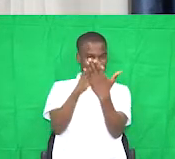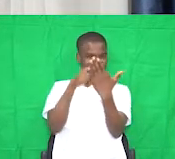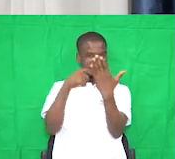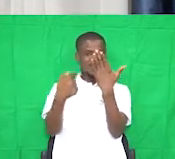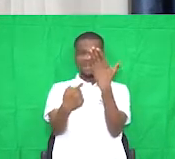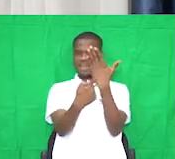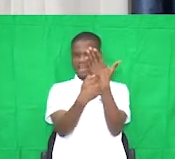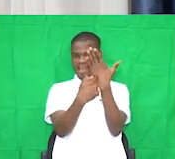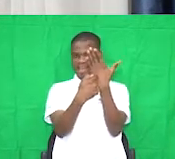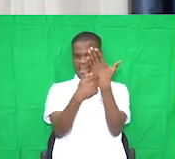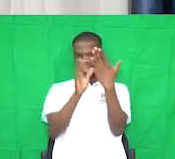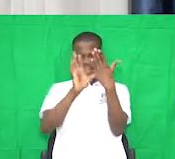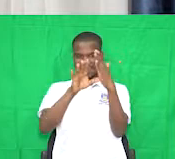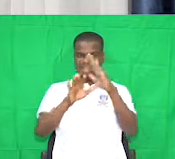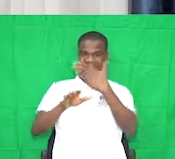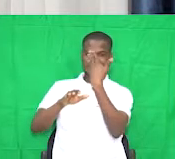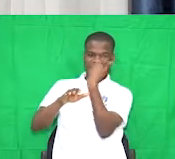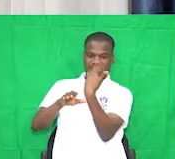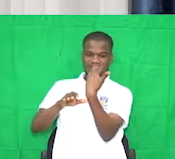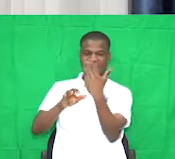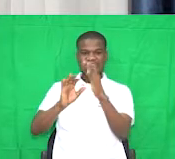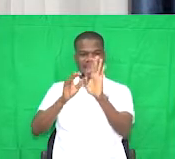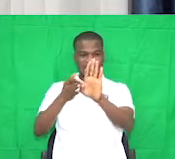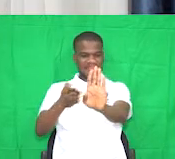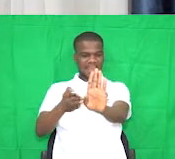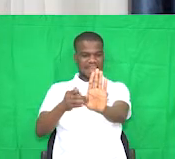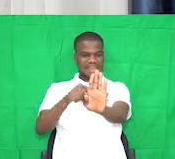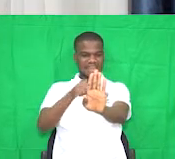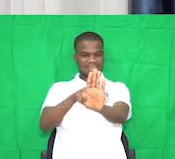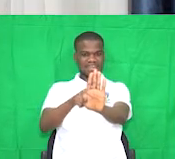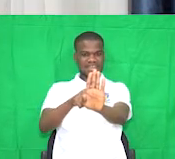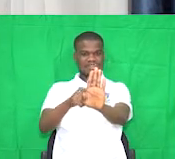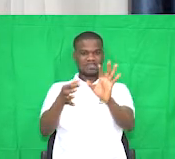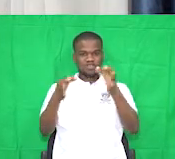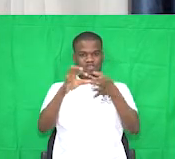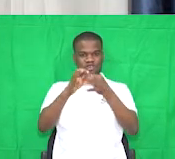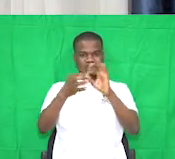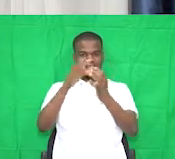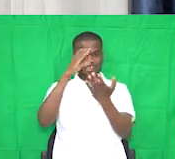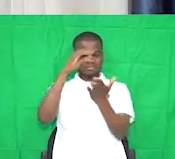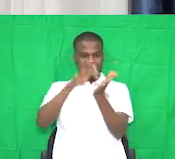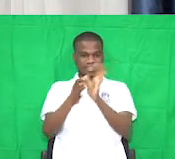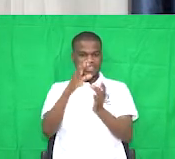And before, because I was able to put the picture of Jesus Christ together,